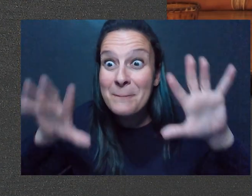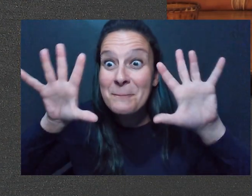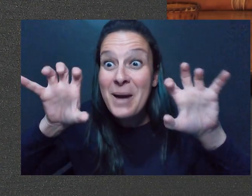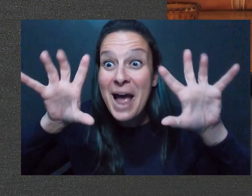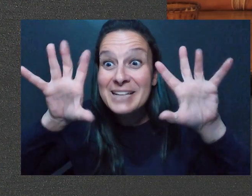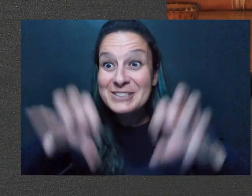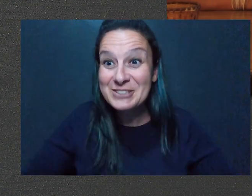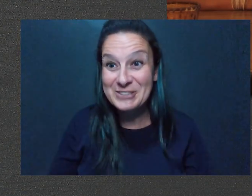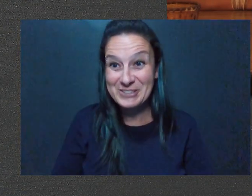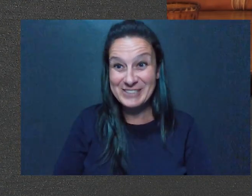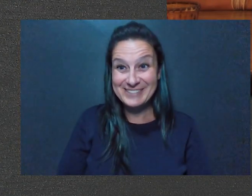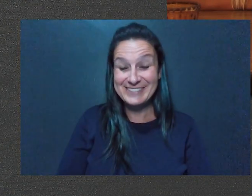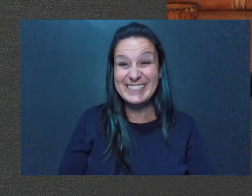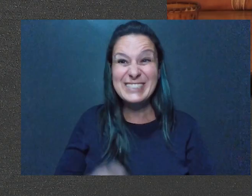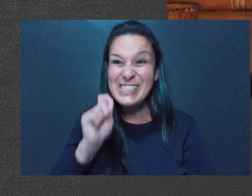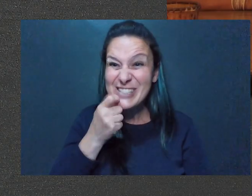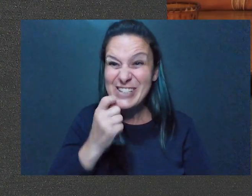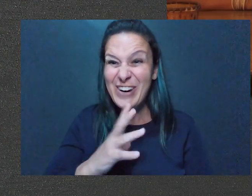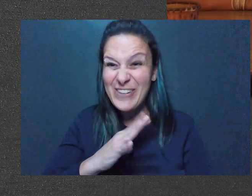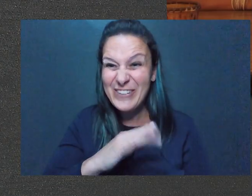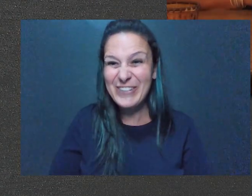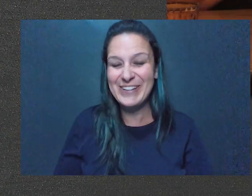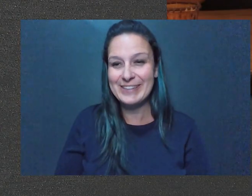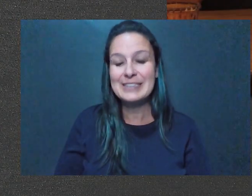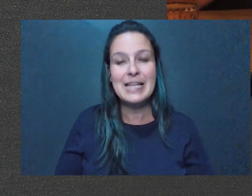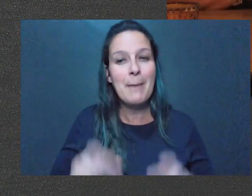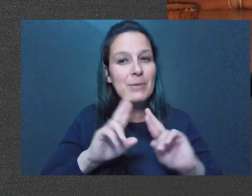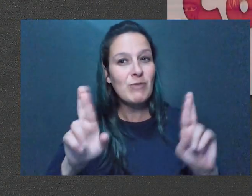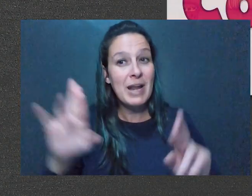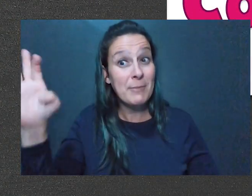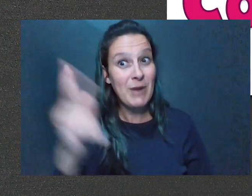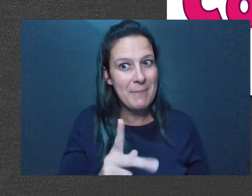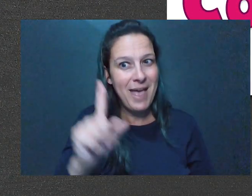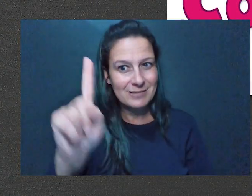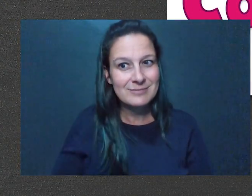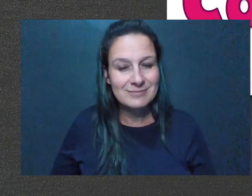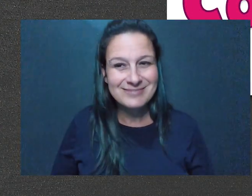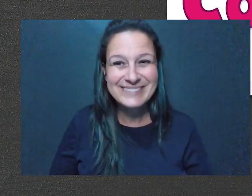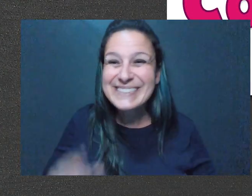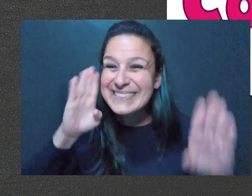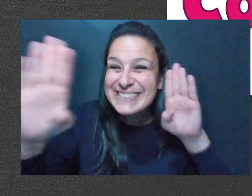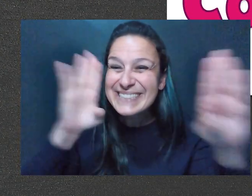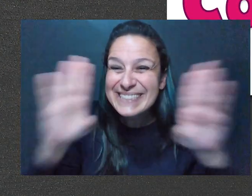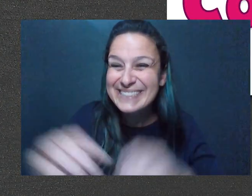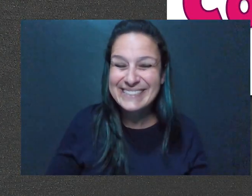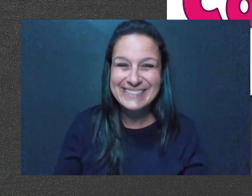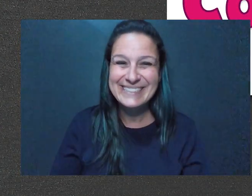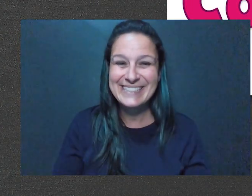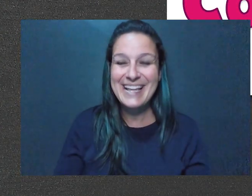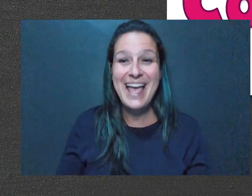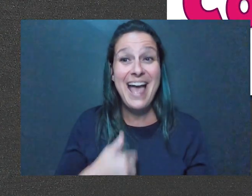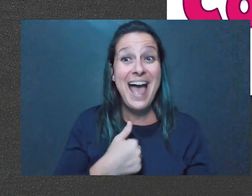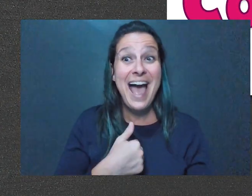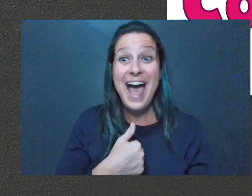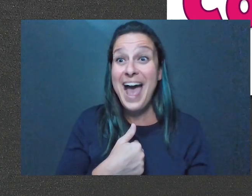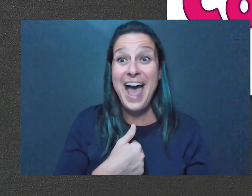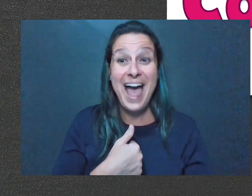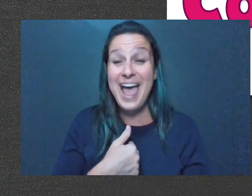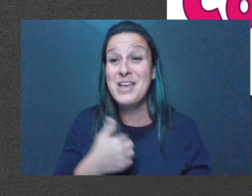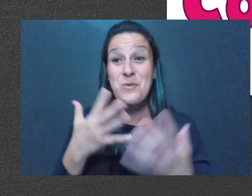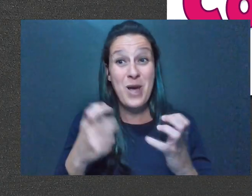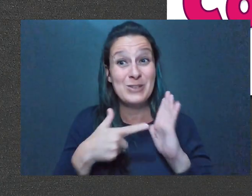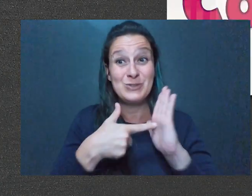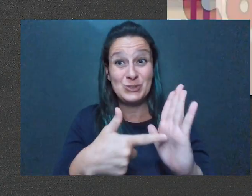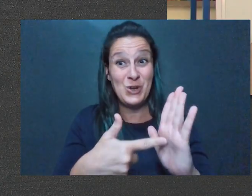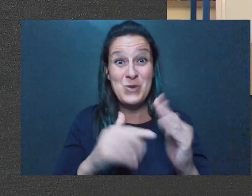Monsters. It's so cool. I'm gonna go get it ready and I'll be right back. Hi guys. I want to